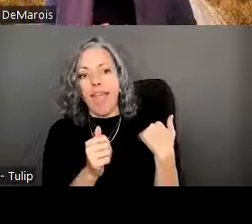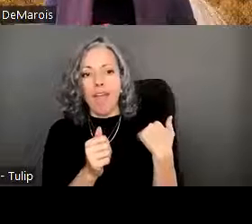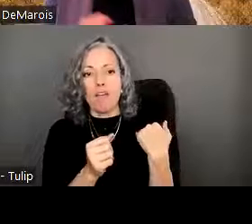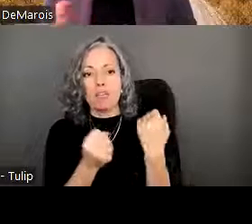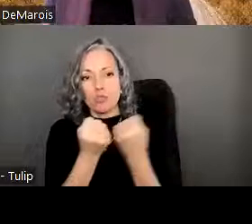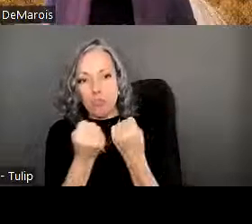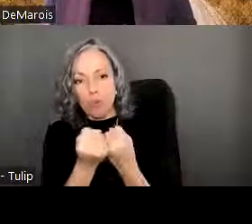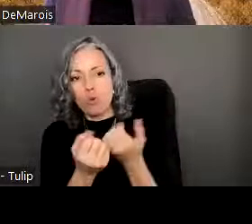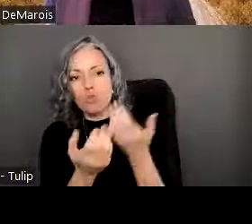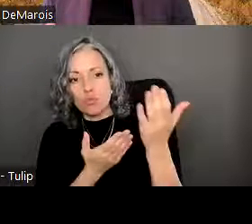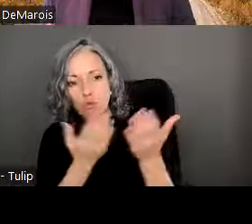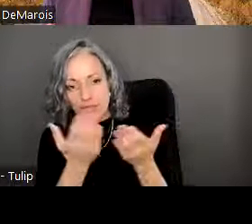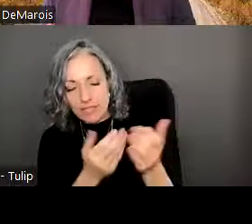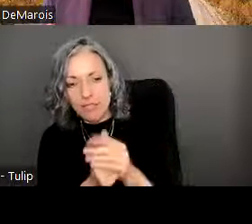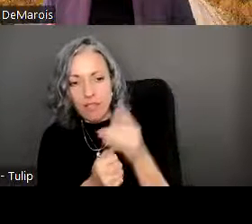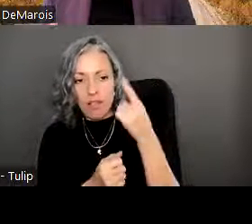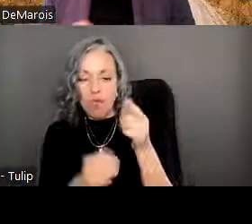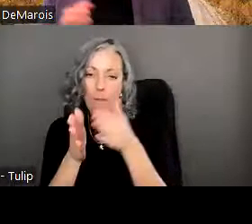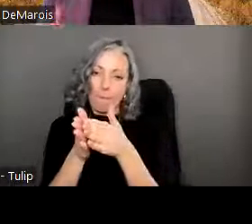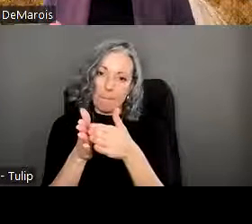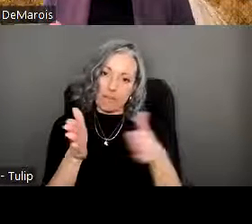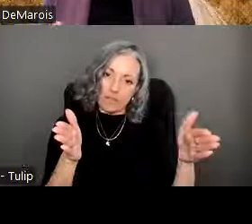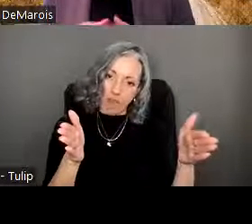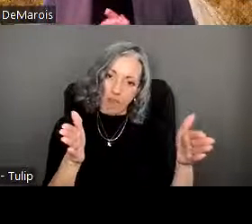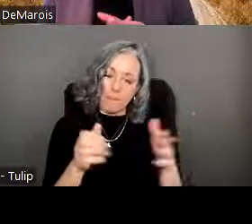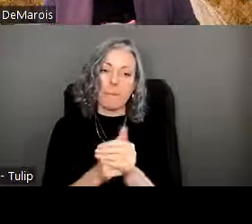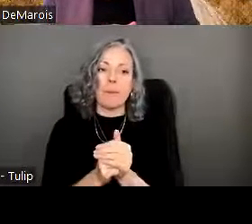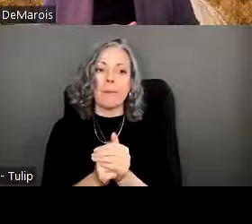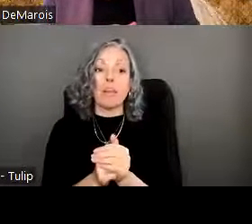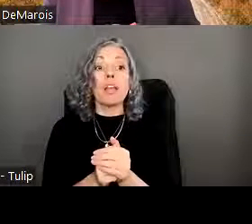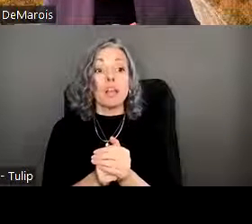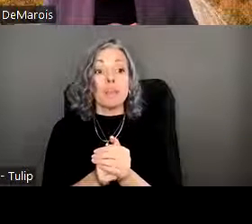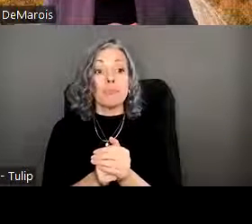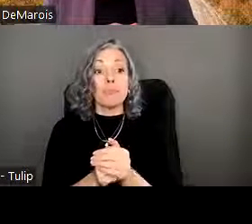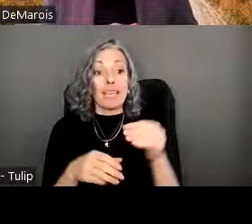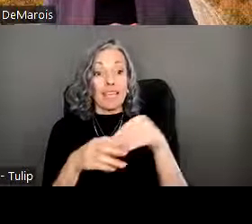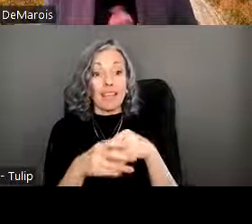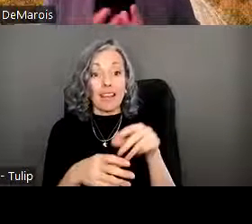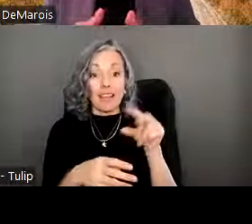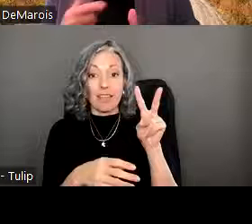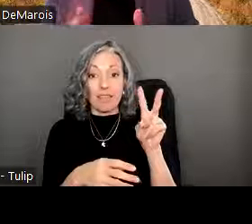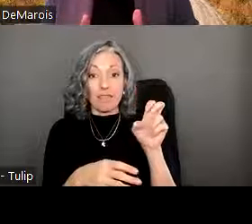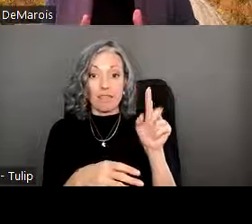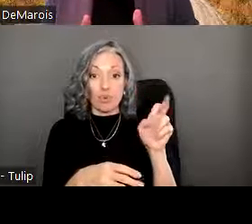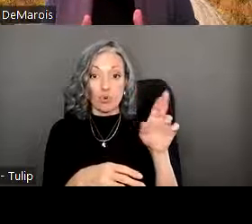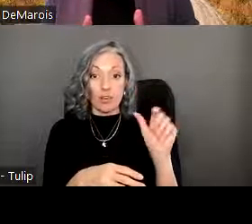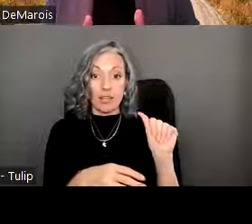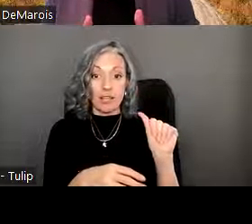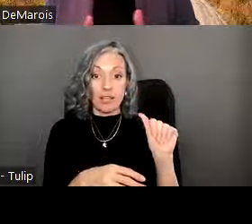services for a period of time. And then we're piloting in Ventura County how we might be able to offer